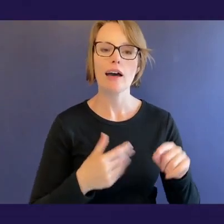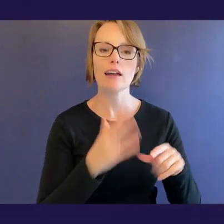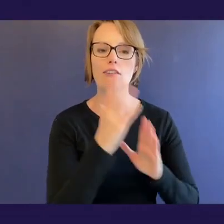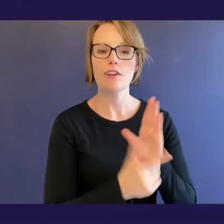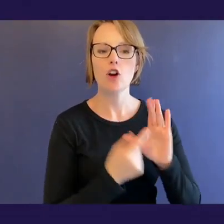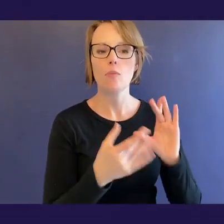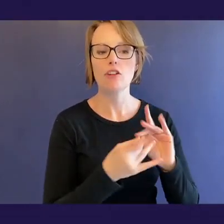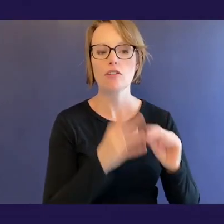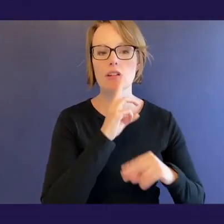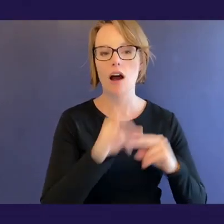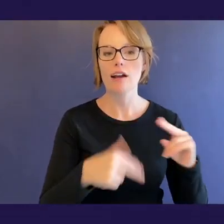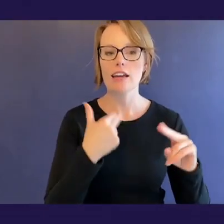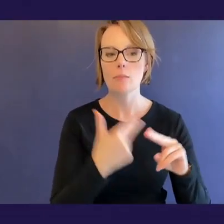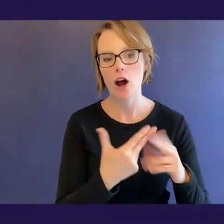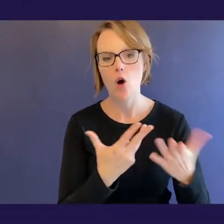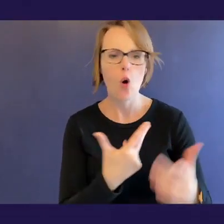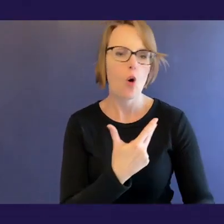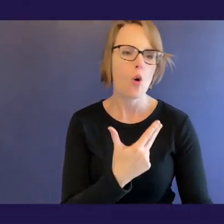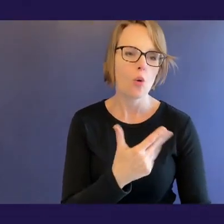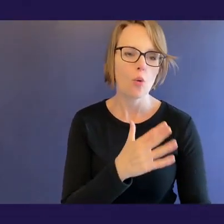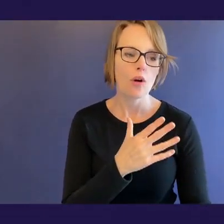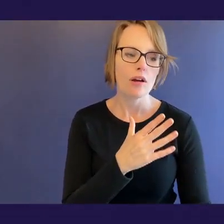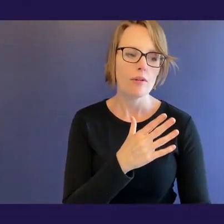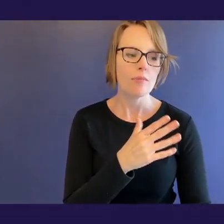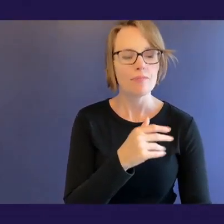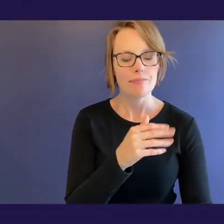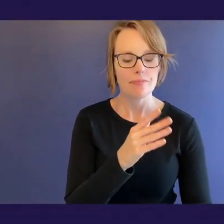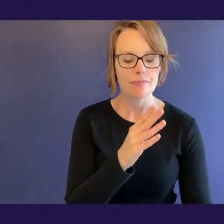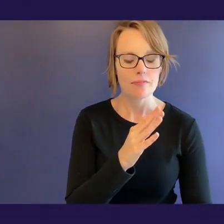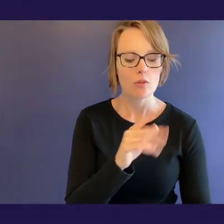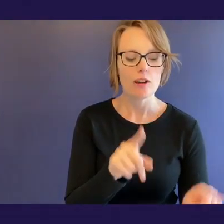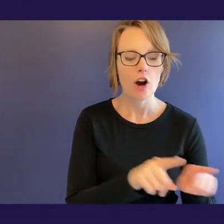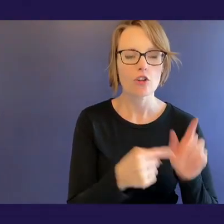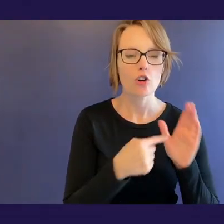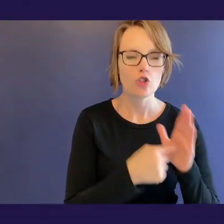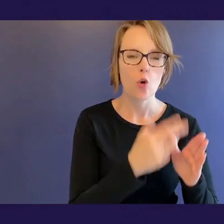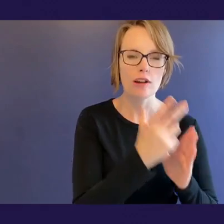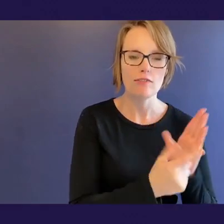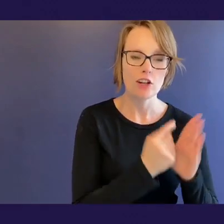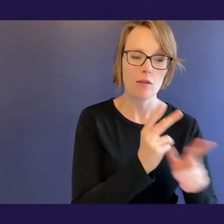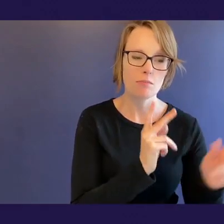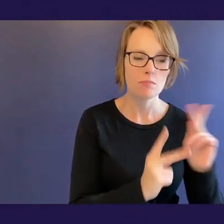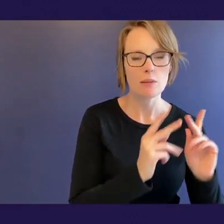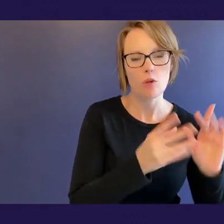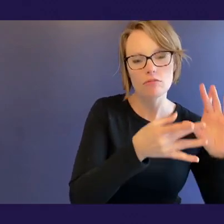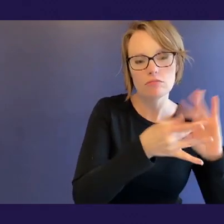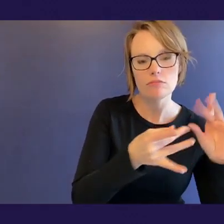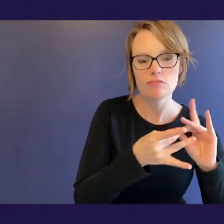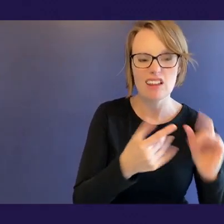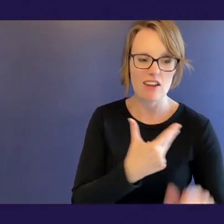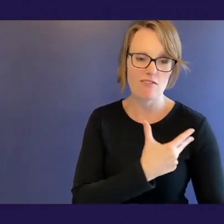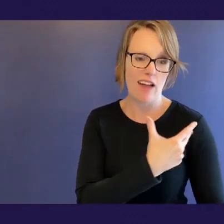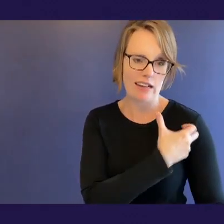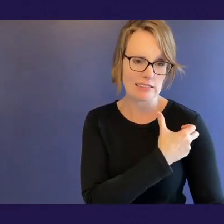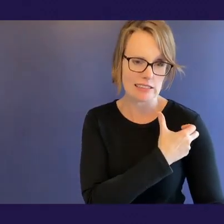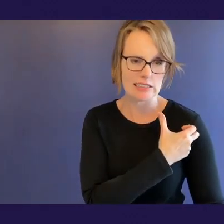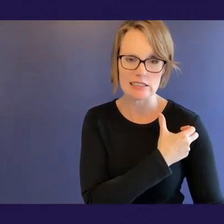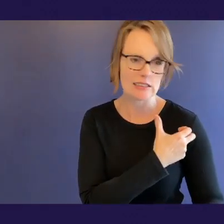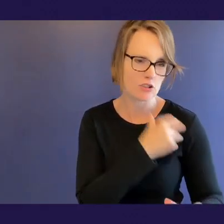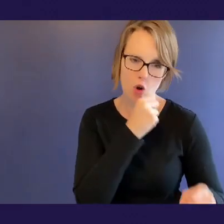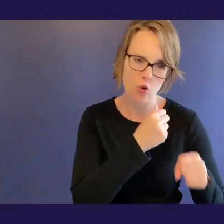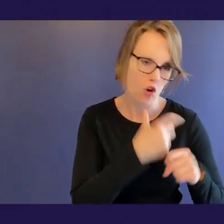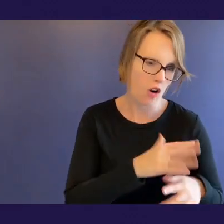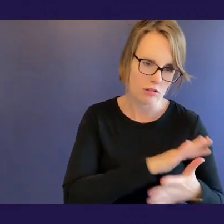that vaccines cause injuries. Among those who watched an intervention, they were had a greater ability to